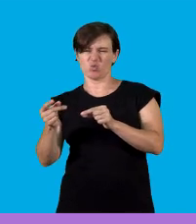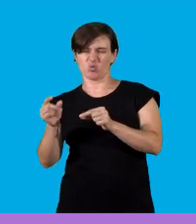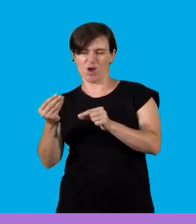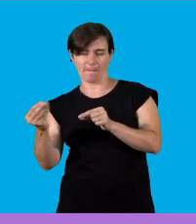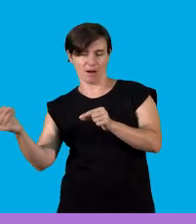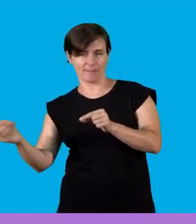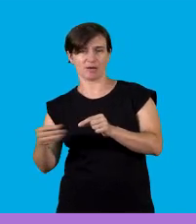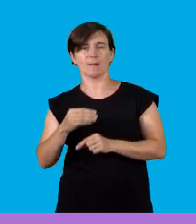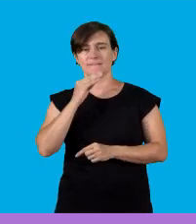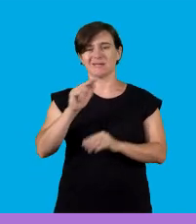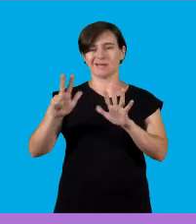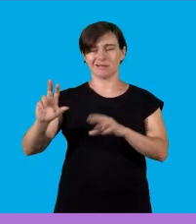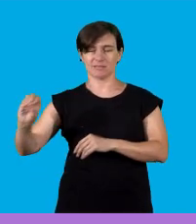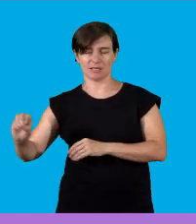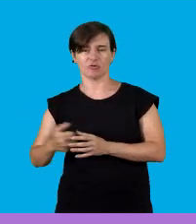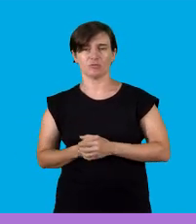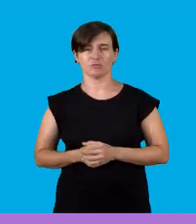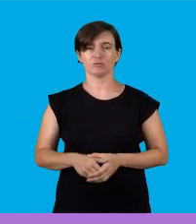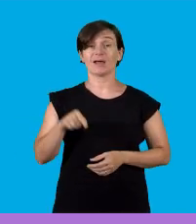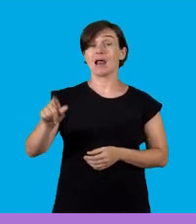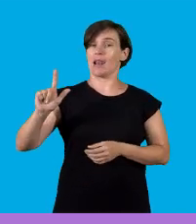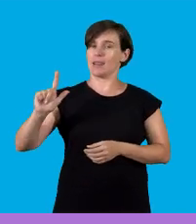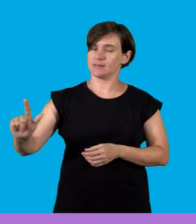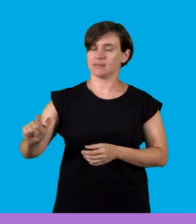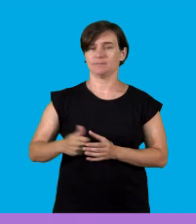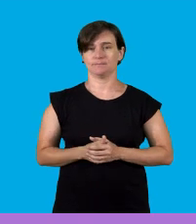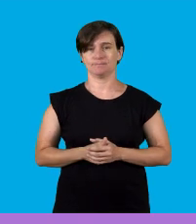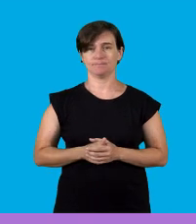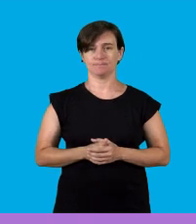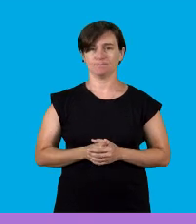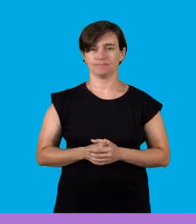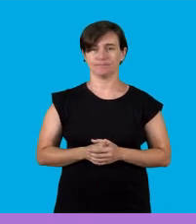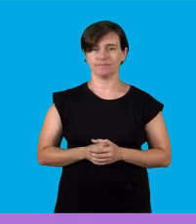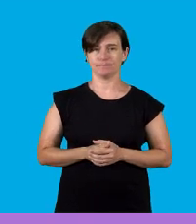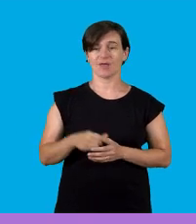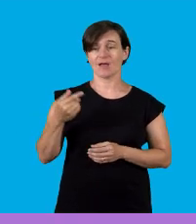places, 80, right? And this will be liters